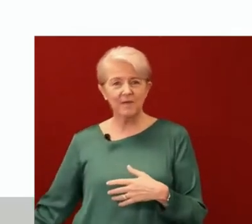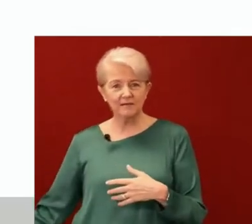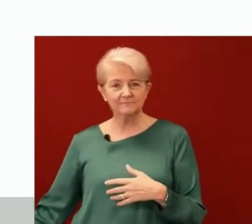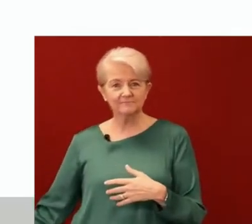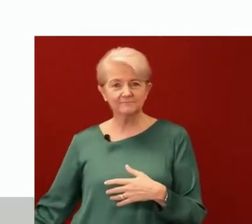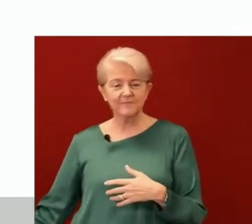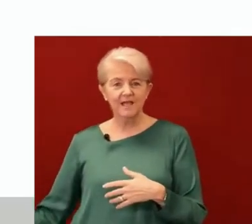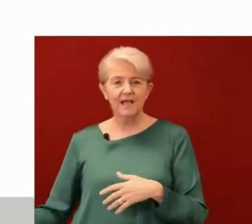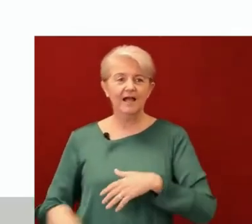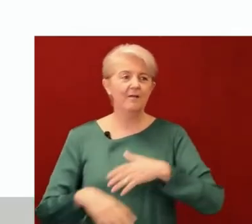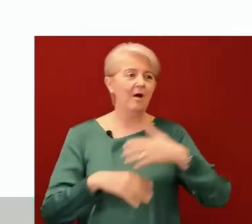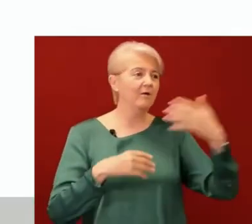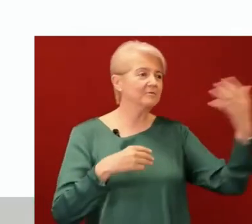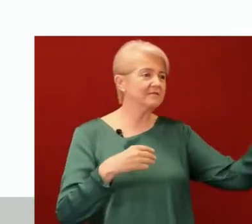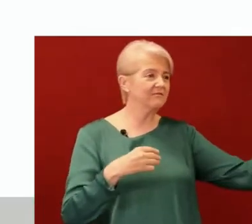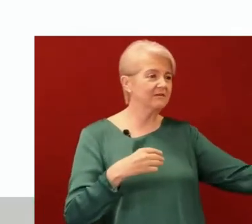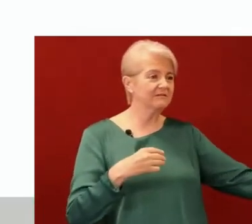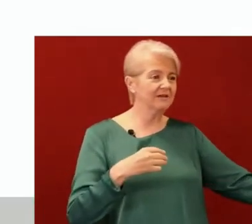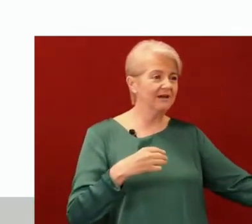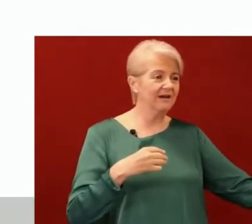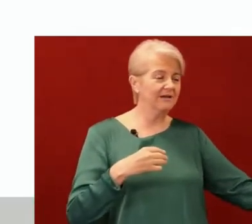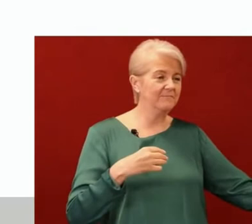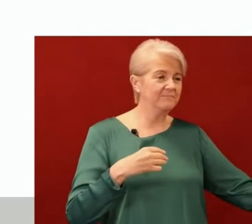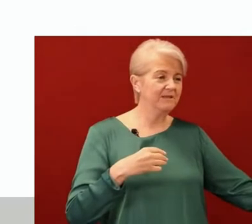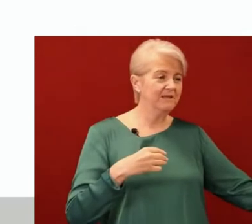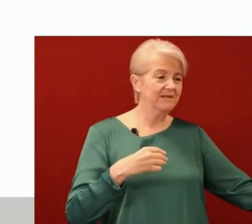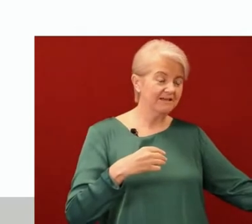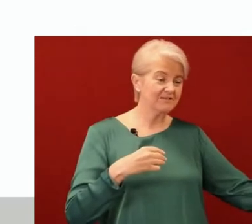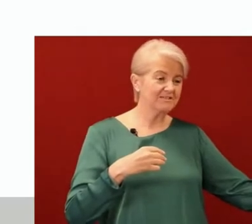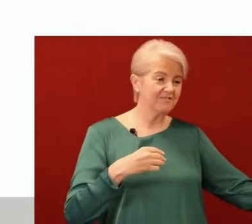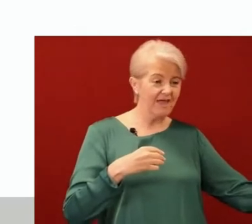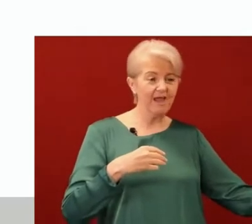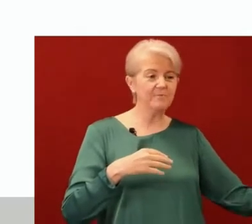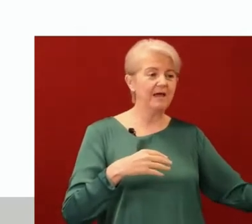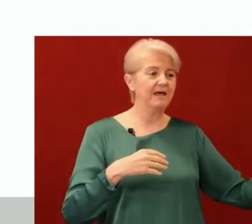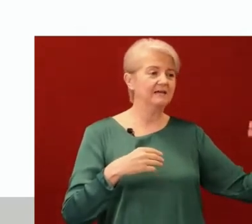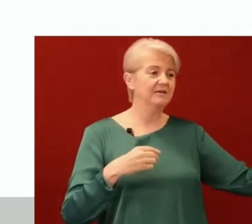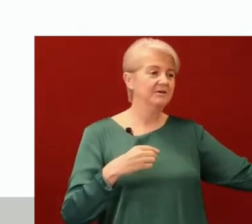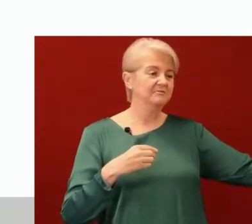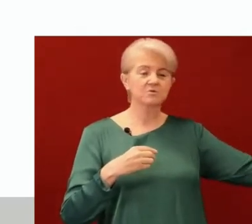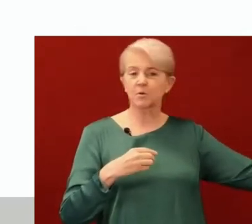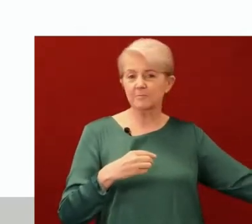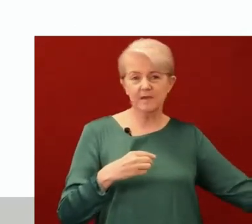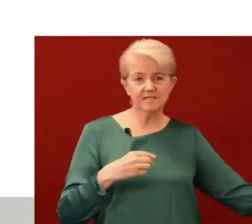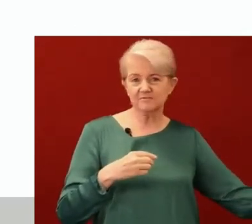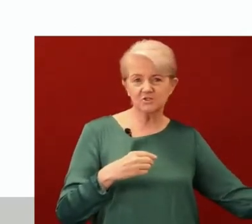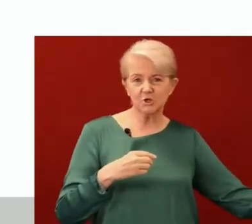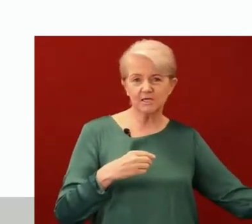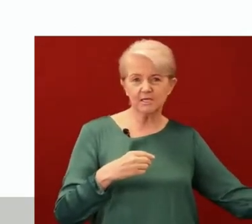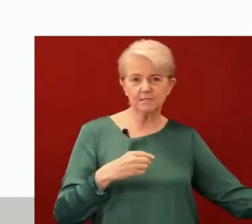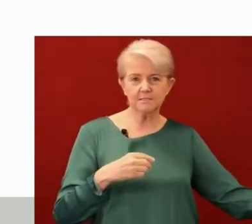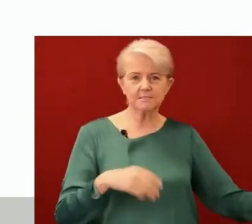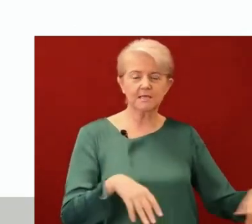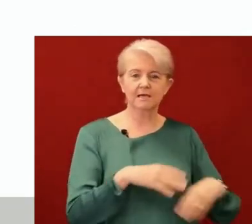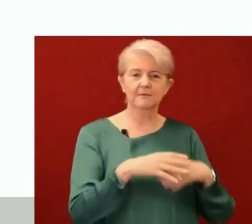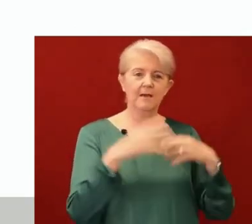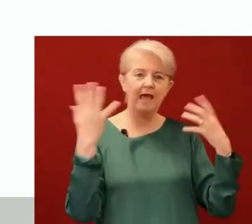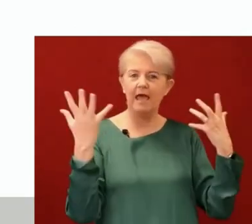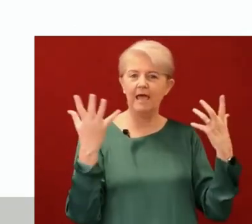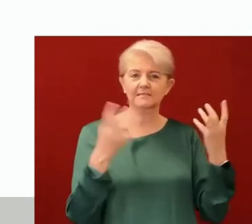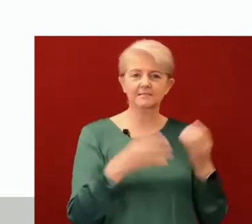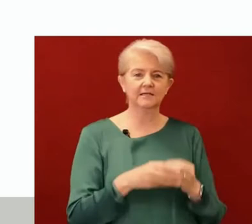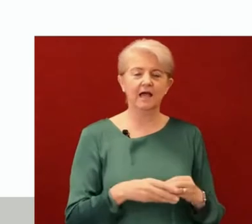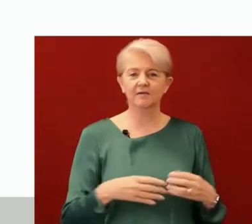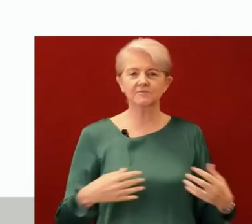were given a baton. I was given, as I said, the handbag, 20 pairs of stockings,